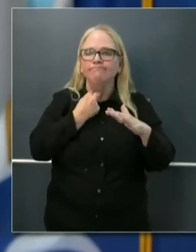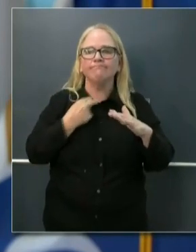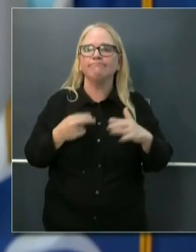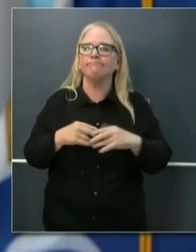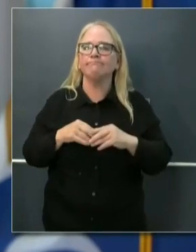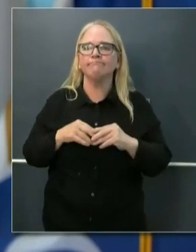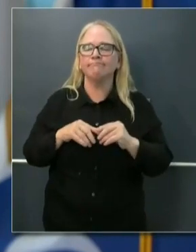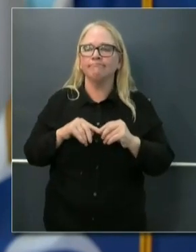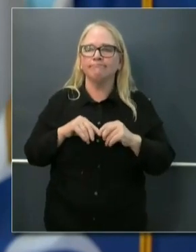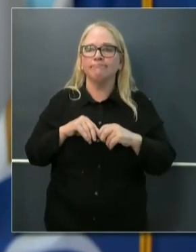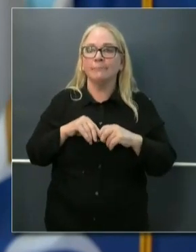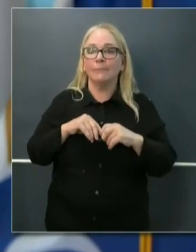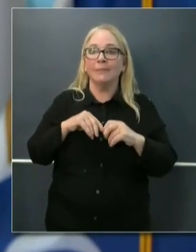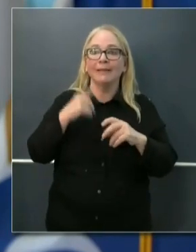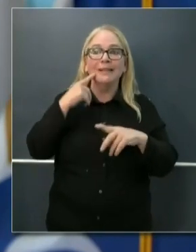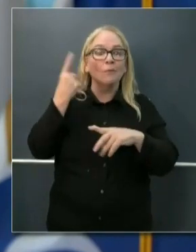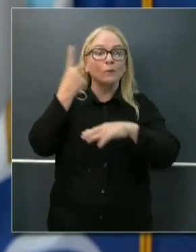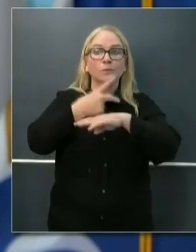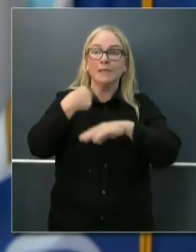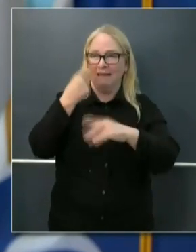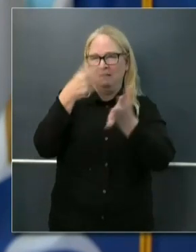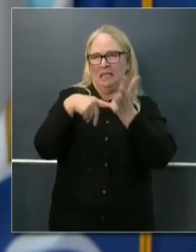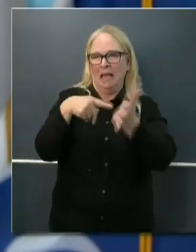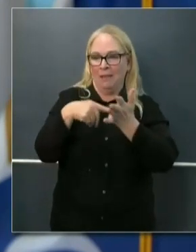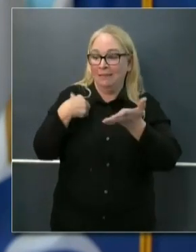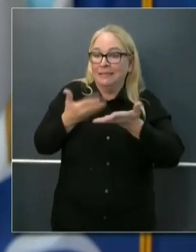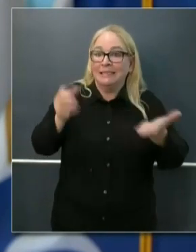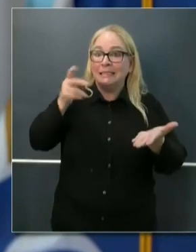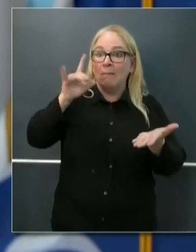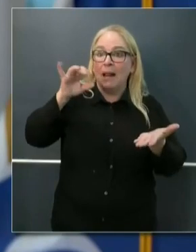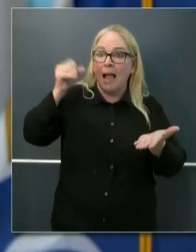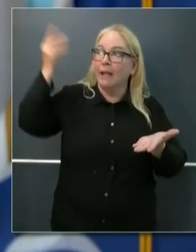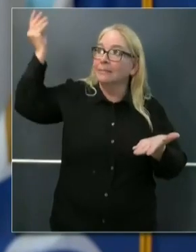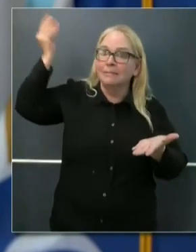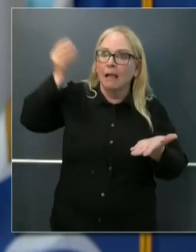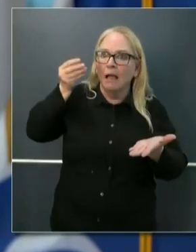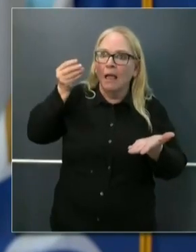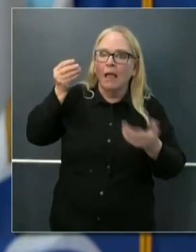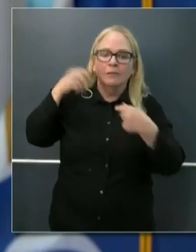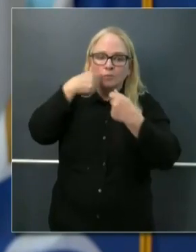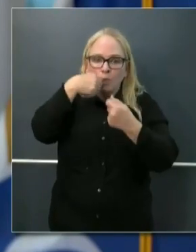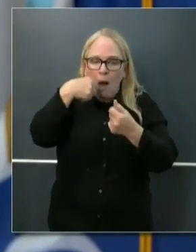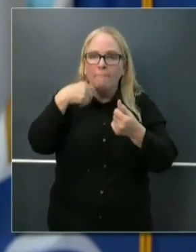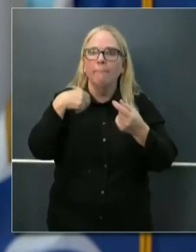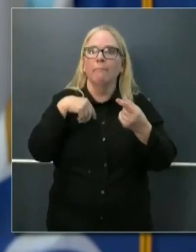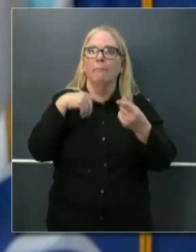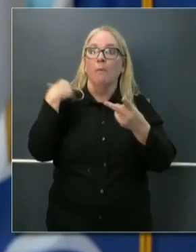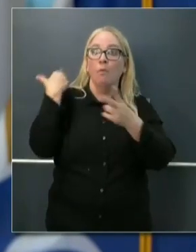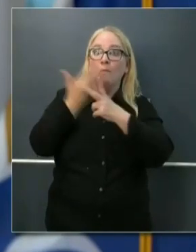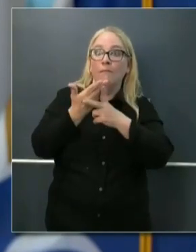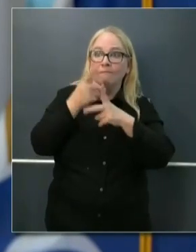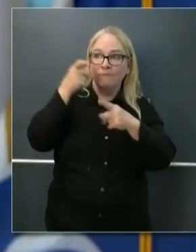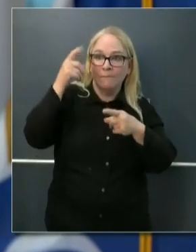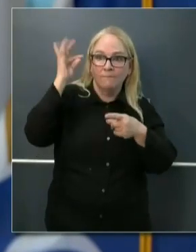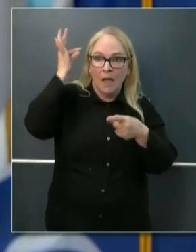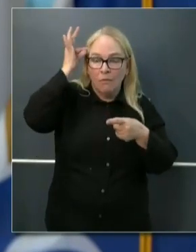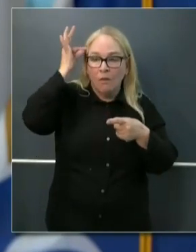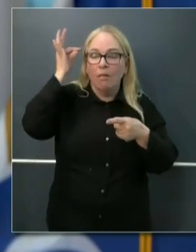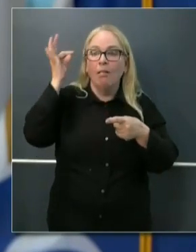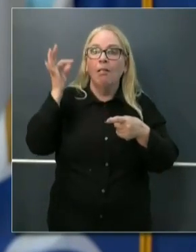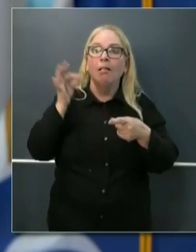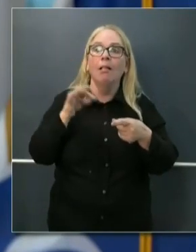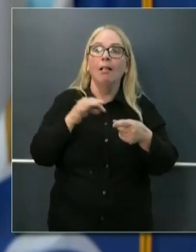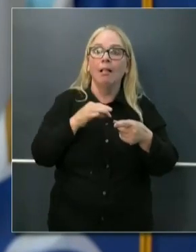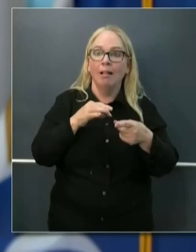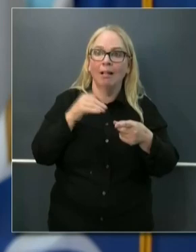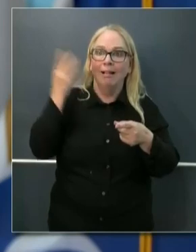48 hours ago some of the supply chain improvements, some swabs that came in from the federal government that are quite literally being